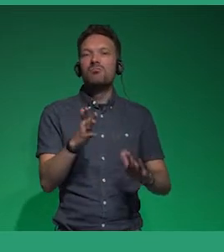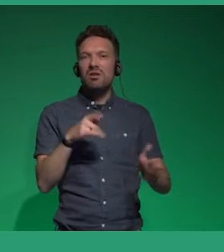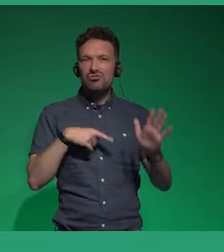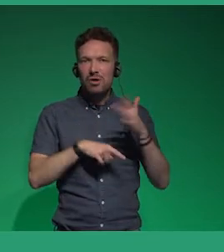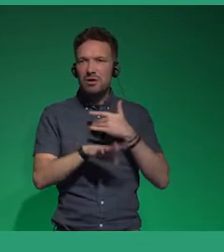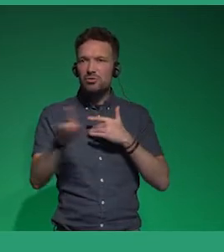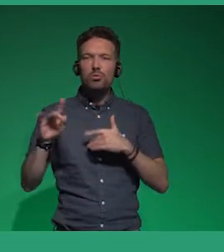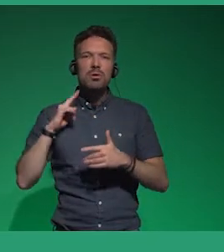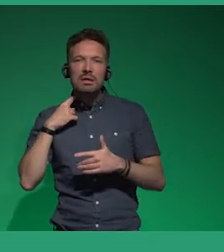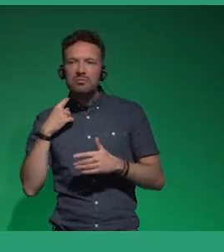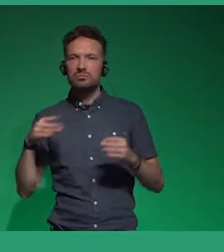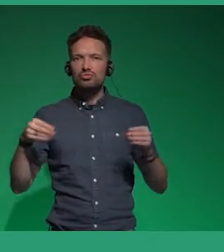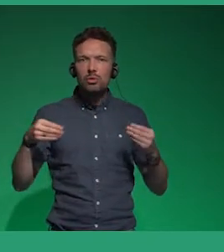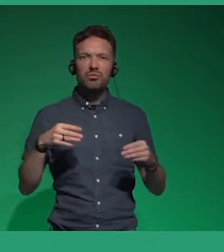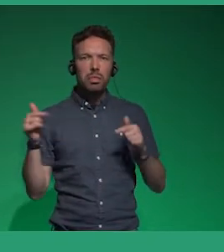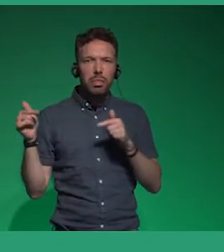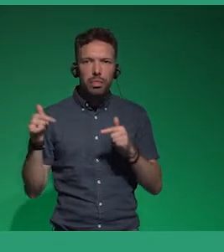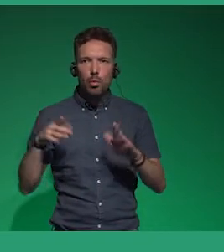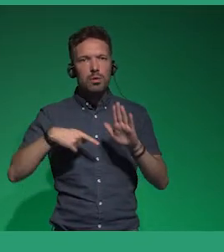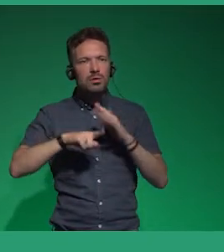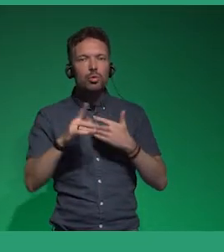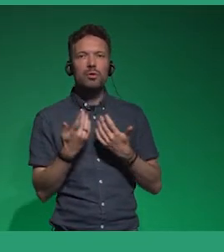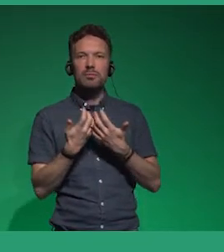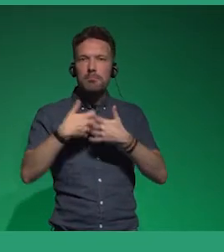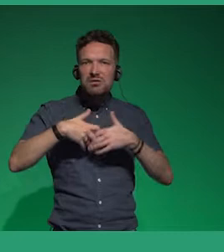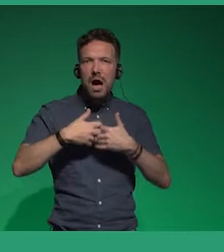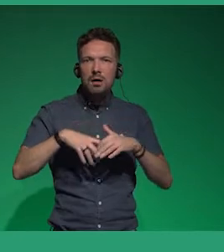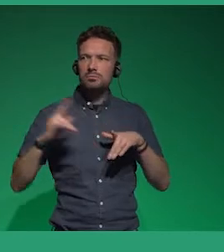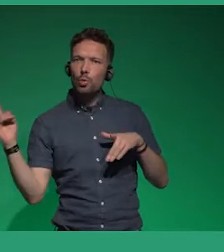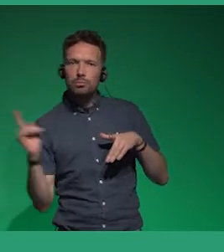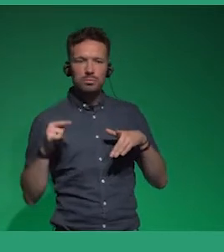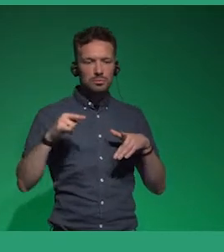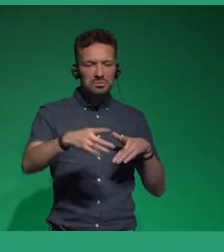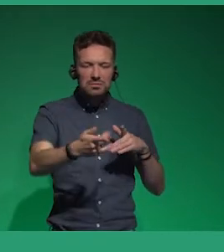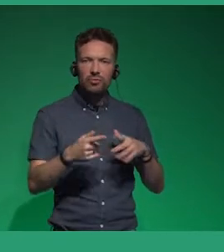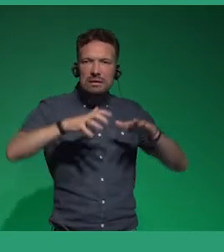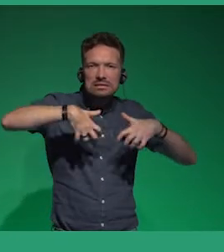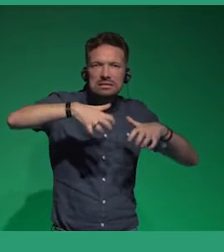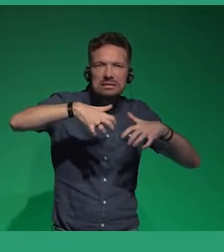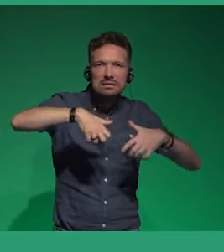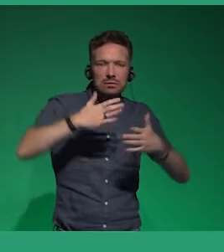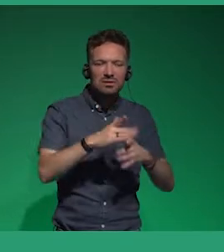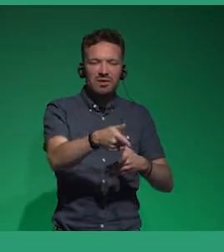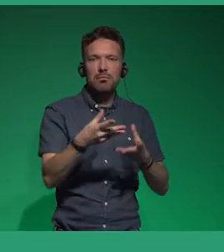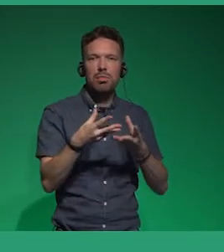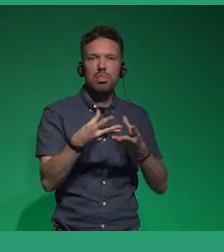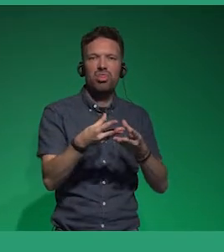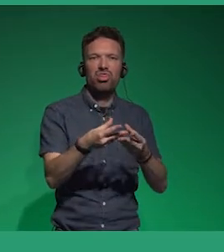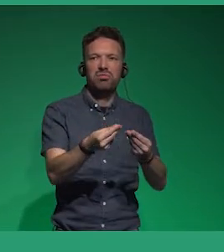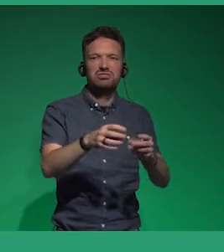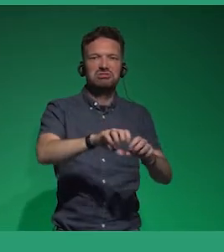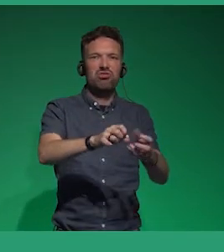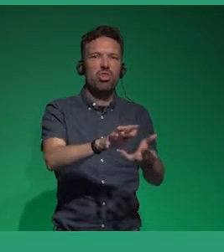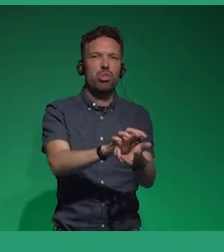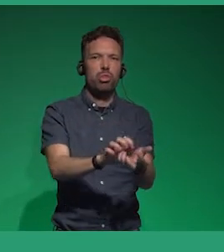that experimentally. We reduced the amount of fertilizers experimentally to a level where the soil scientists say